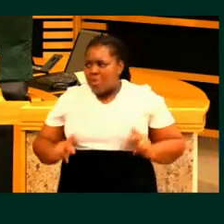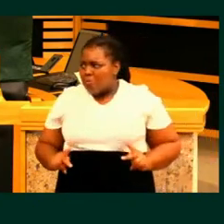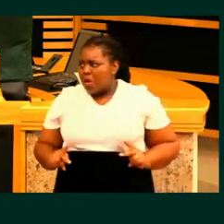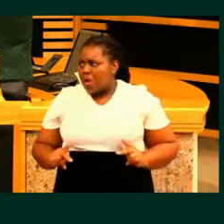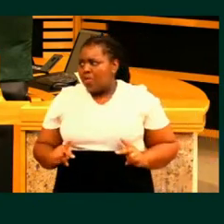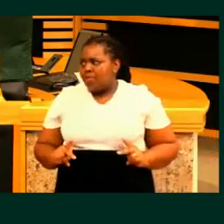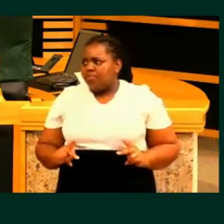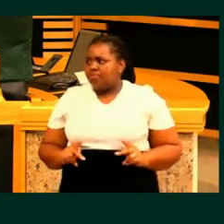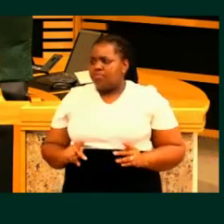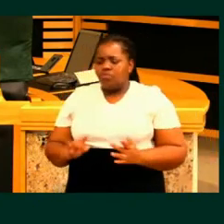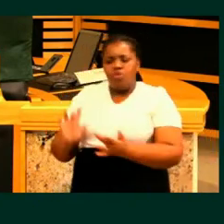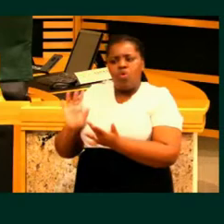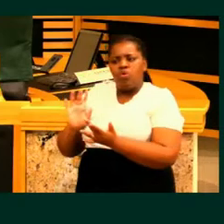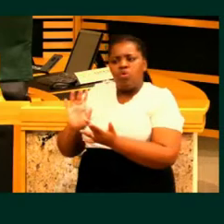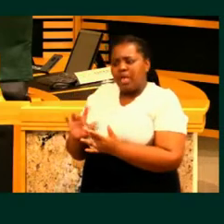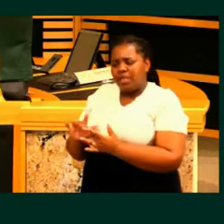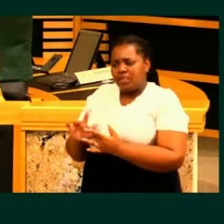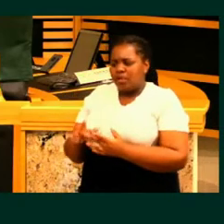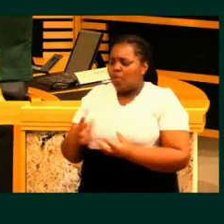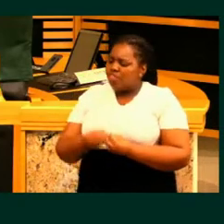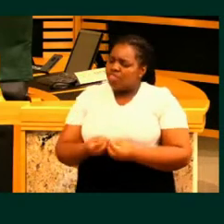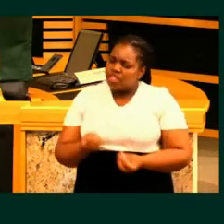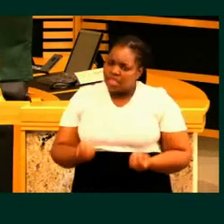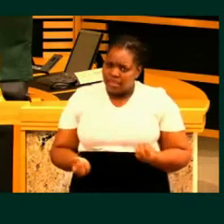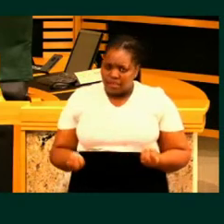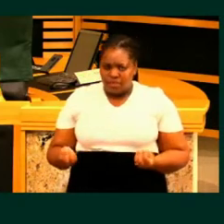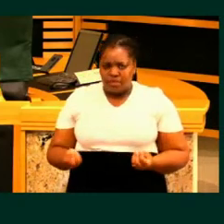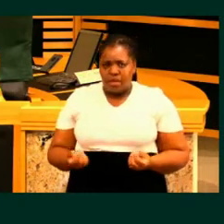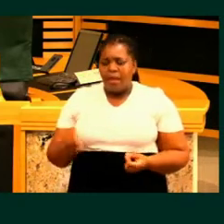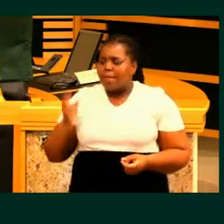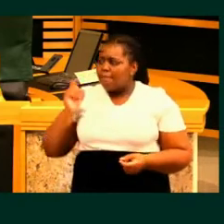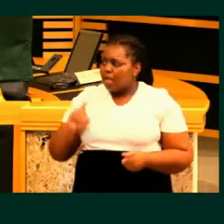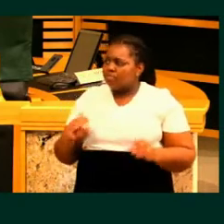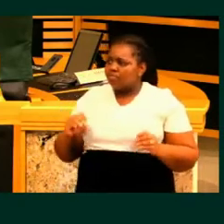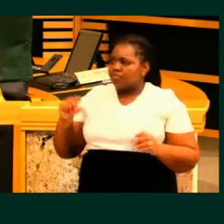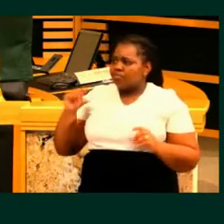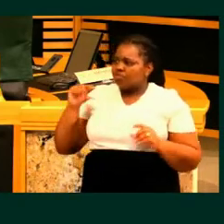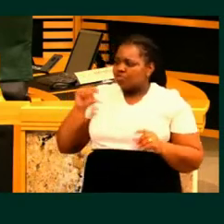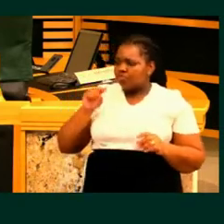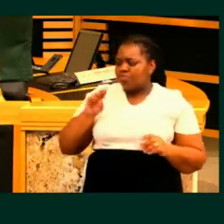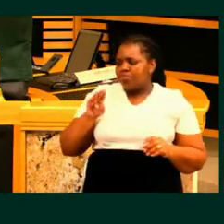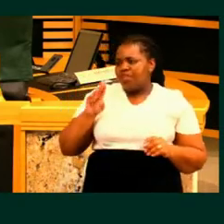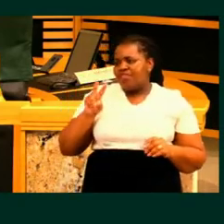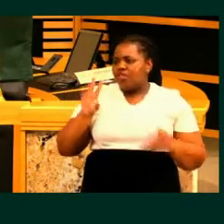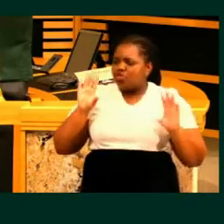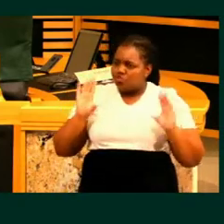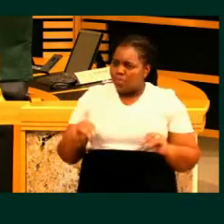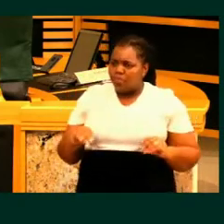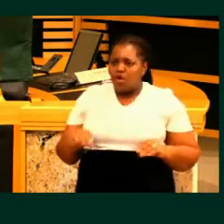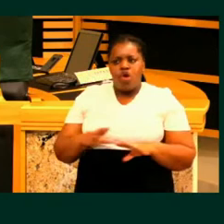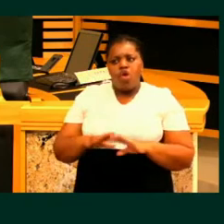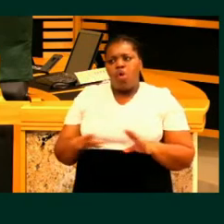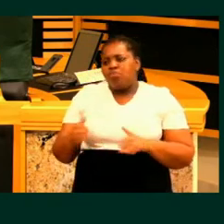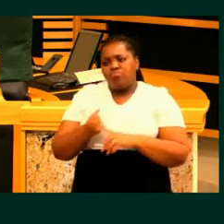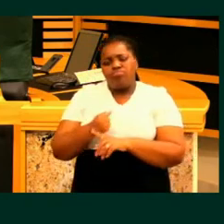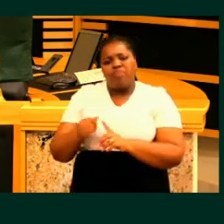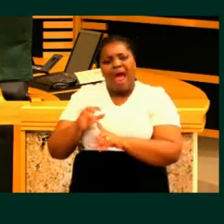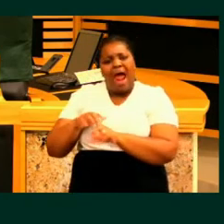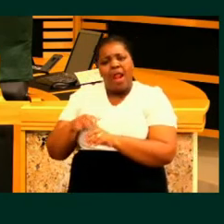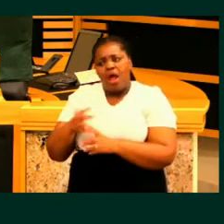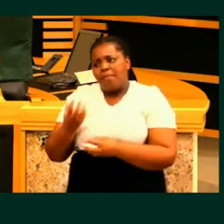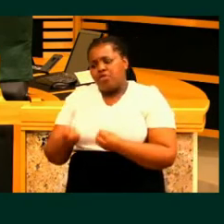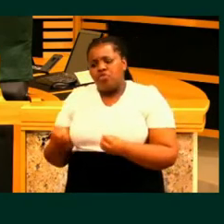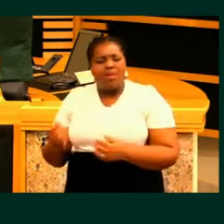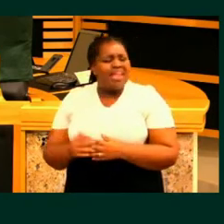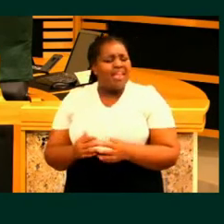contact with our children and must promote gender equality teachers must not sexually harass our children children in